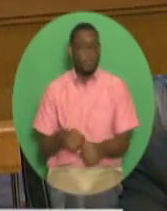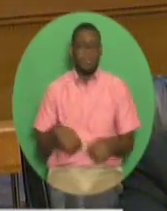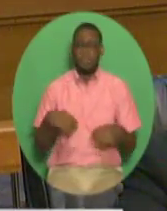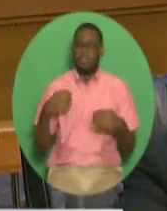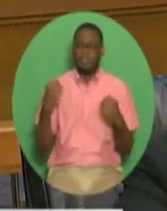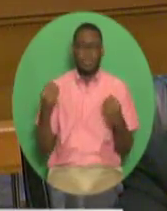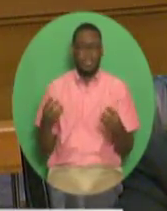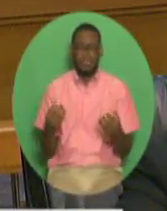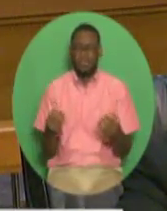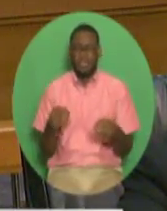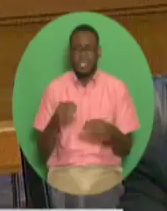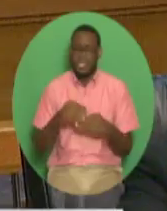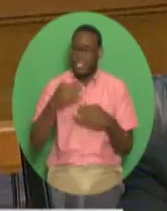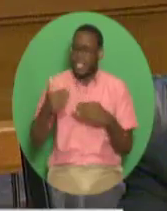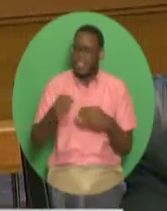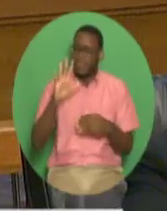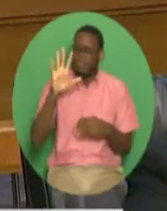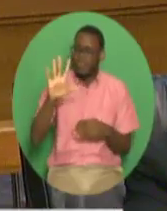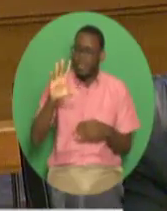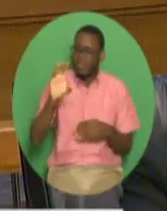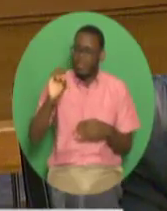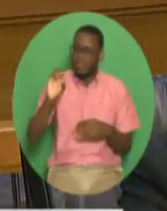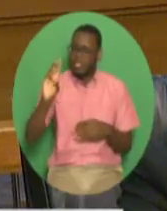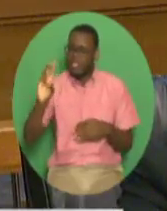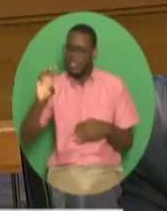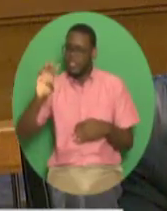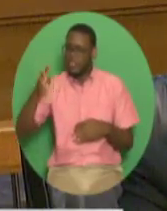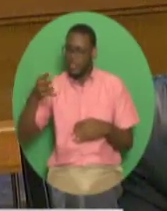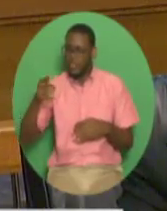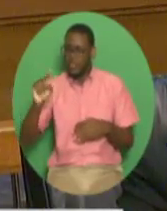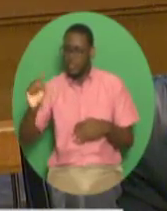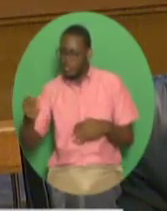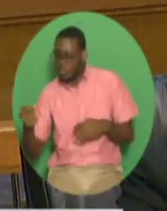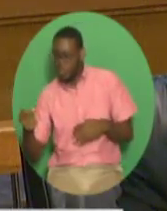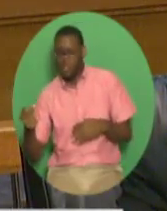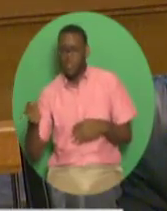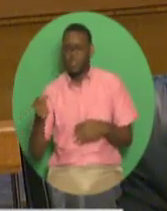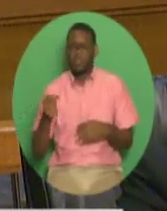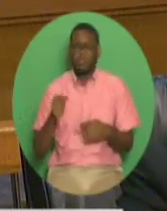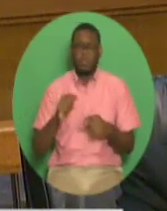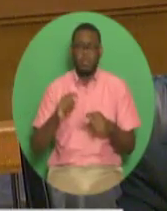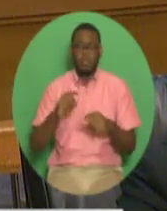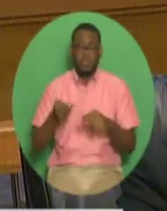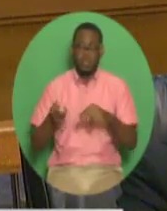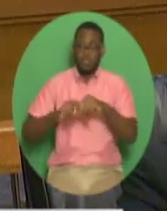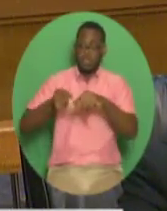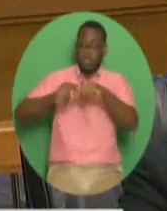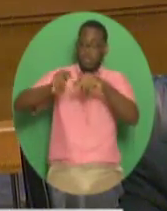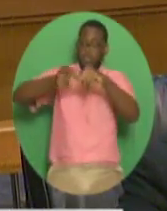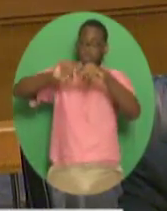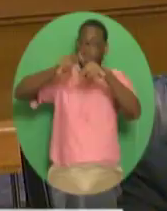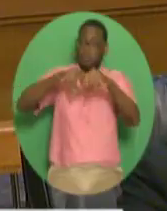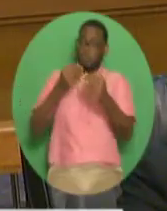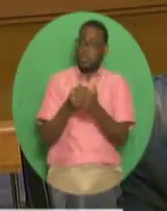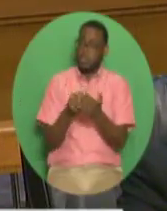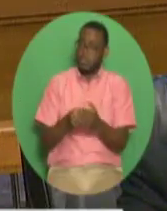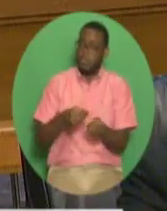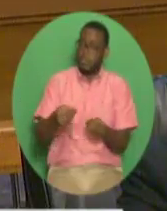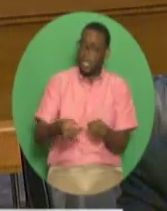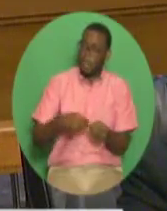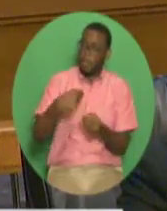$564,000. I see there is an increased expenditure estimate for 2018. But just to